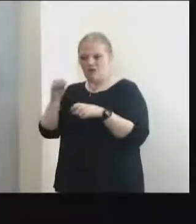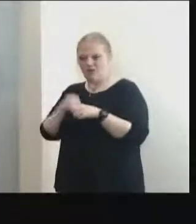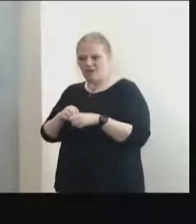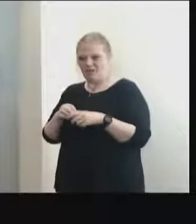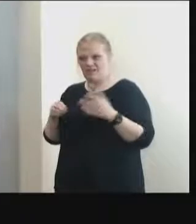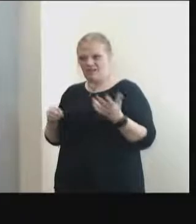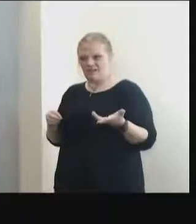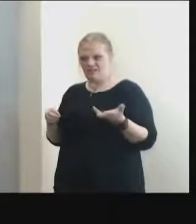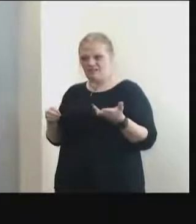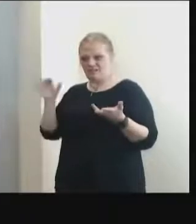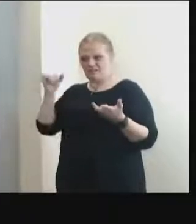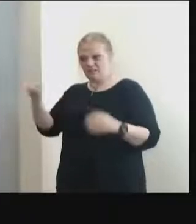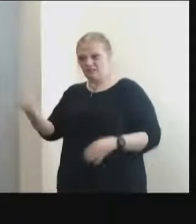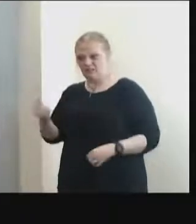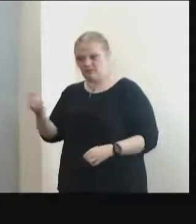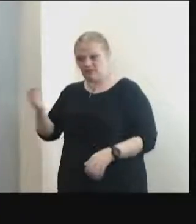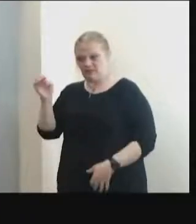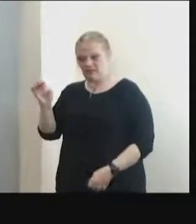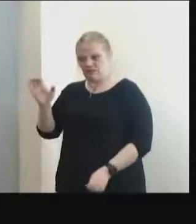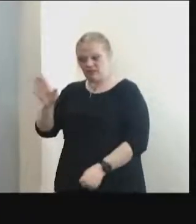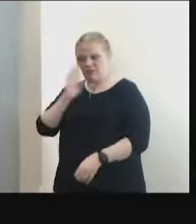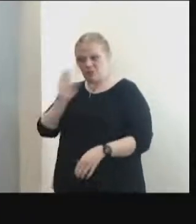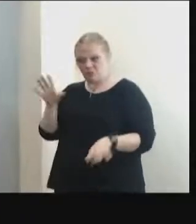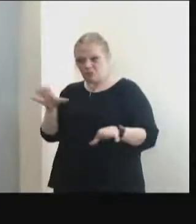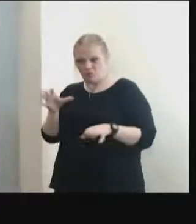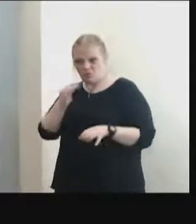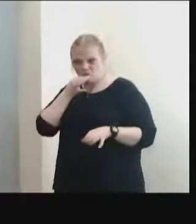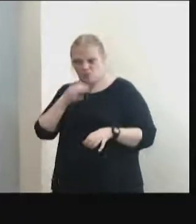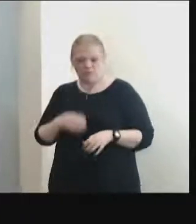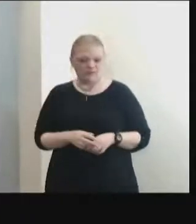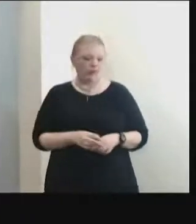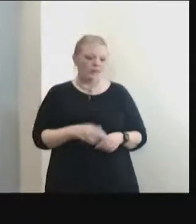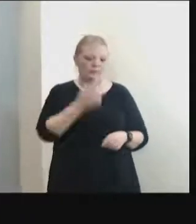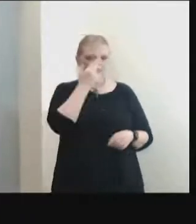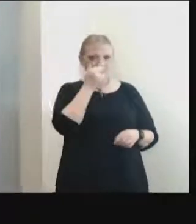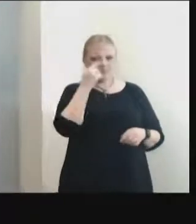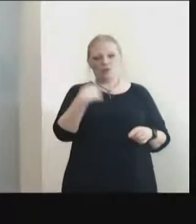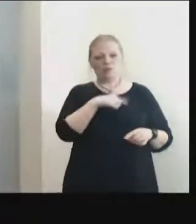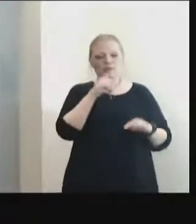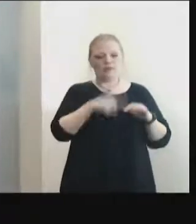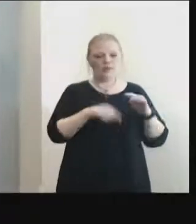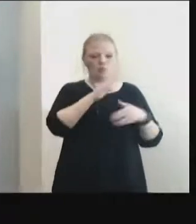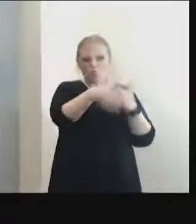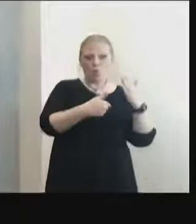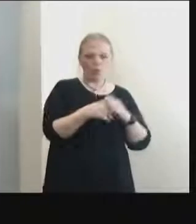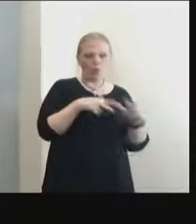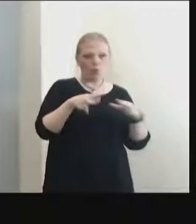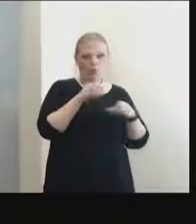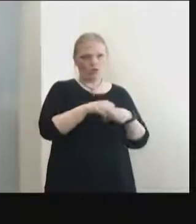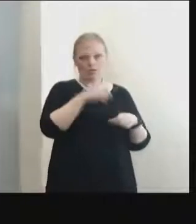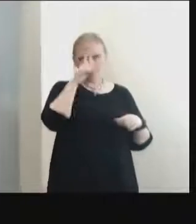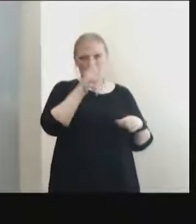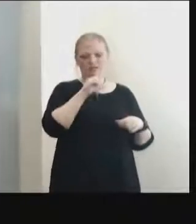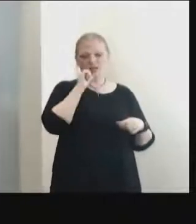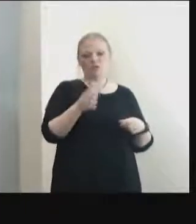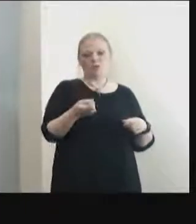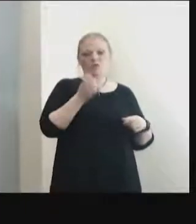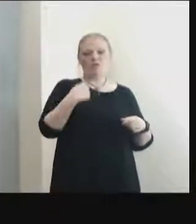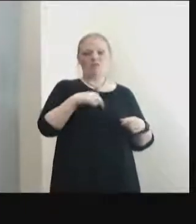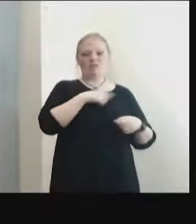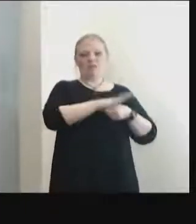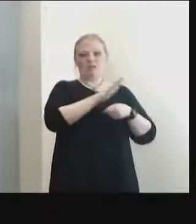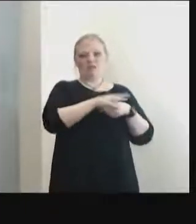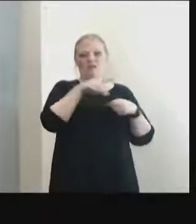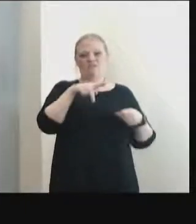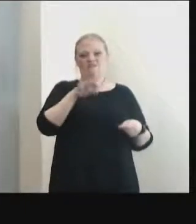walk-ins be something that Erie County would do in the near future? Well, the funny thing is we can't do total walk-ins because they're not giving us enough Pfizer to